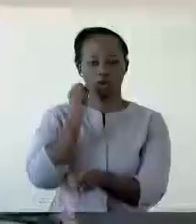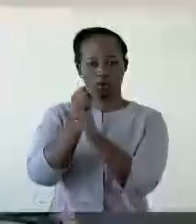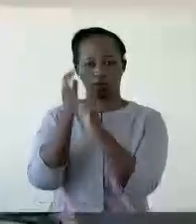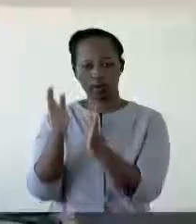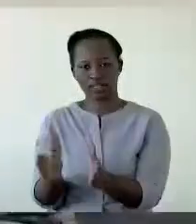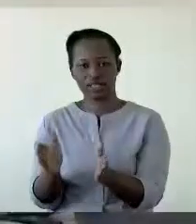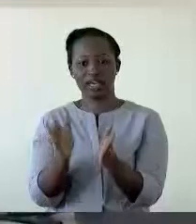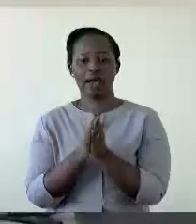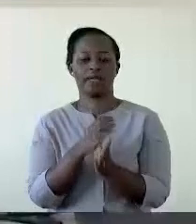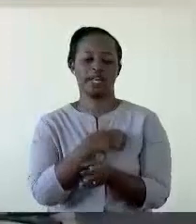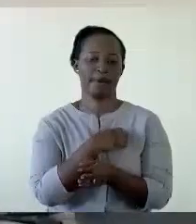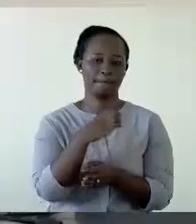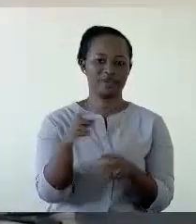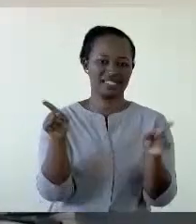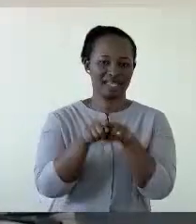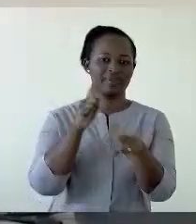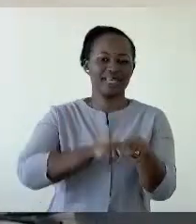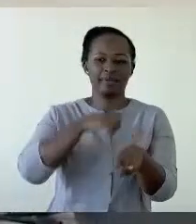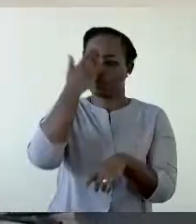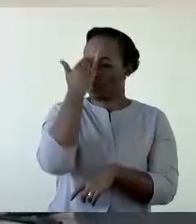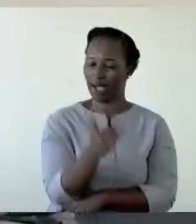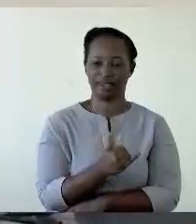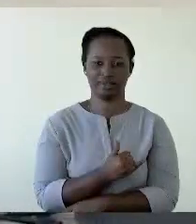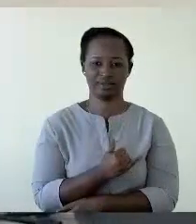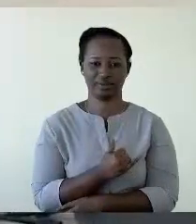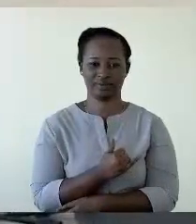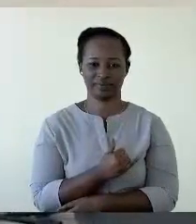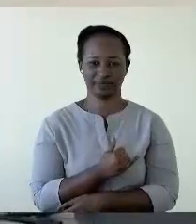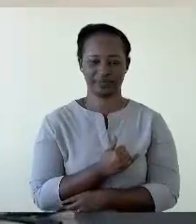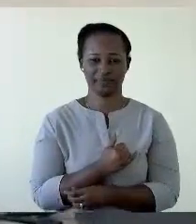employers and employees at the same time